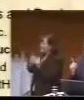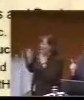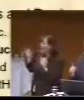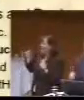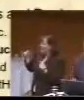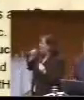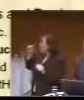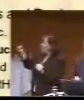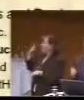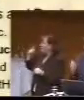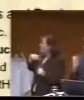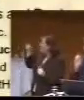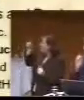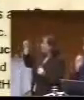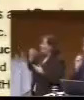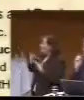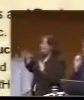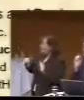students can use.